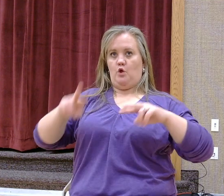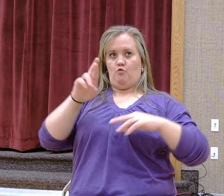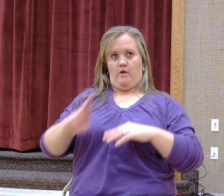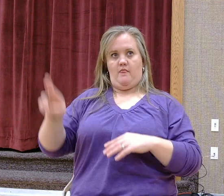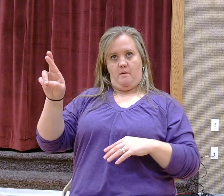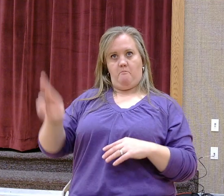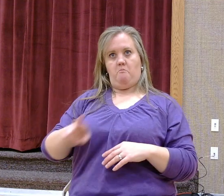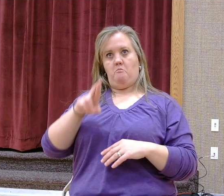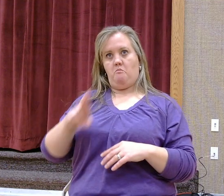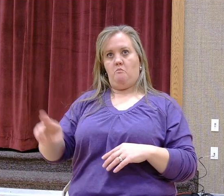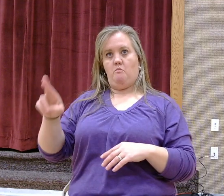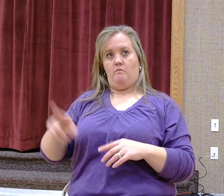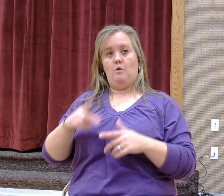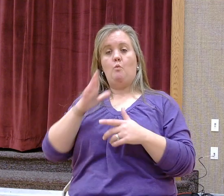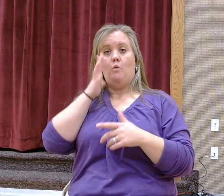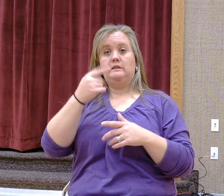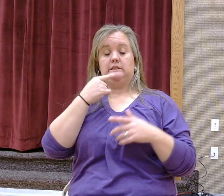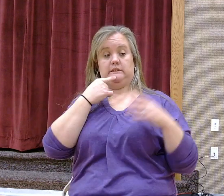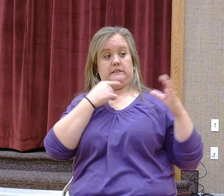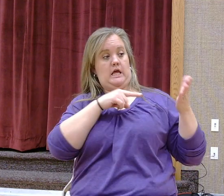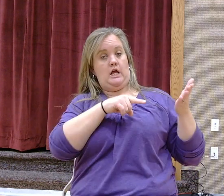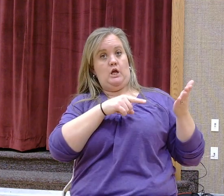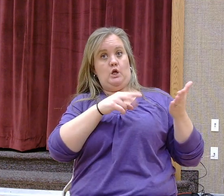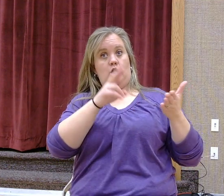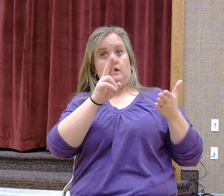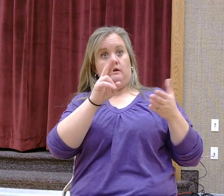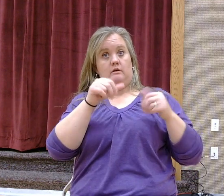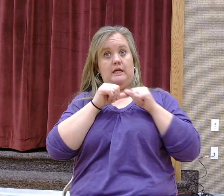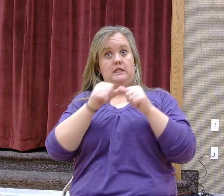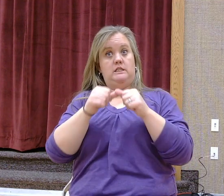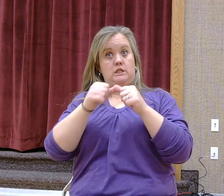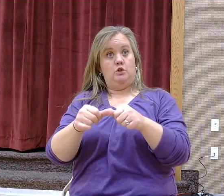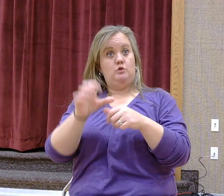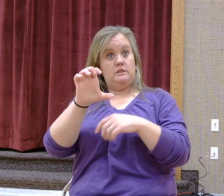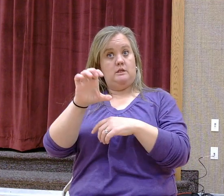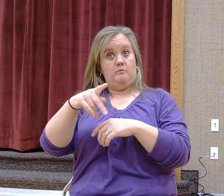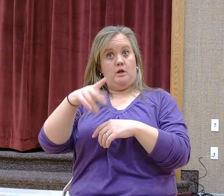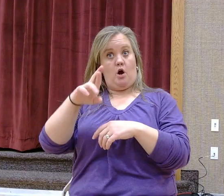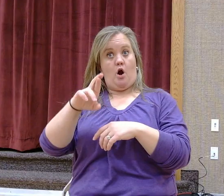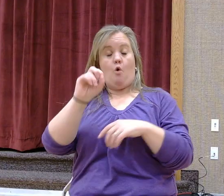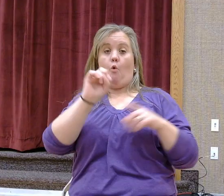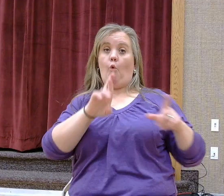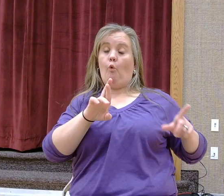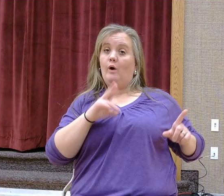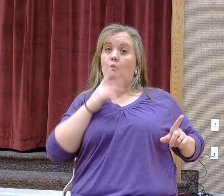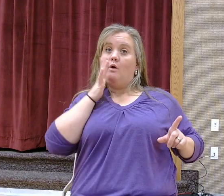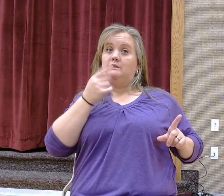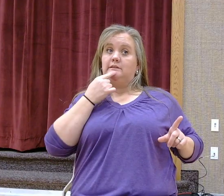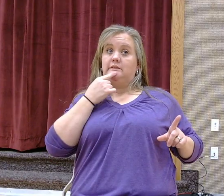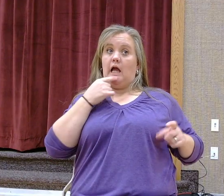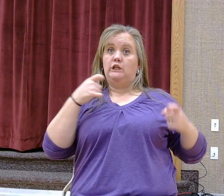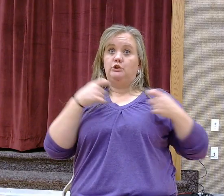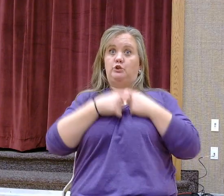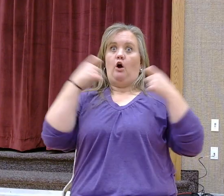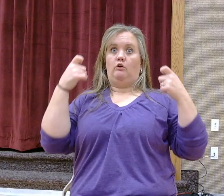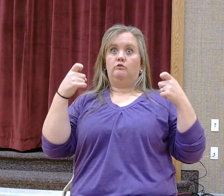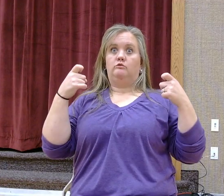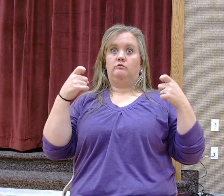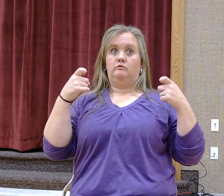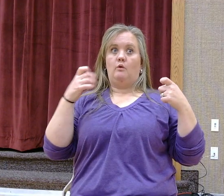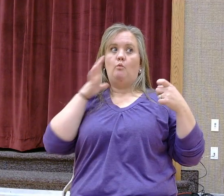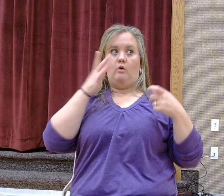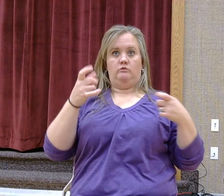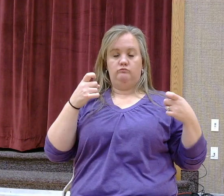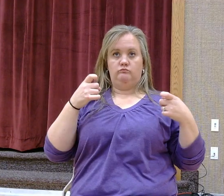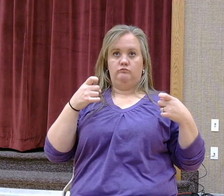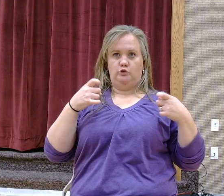then it'll say either resume CPR or shock advised. If shock is advised, it tells you to step away, and it'll administer a shock